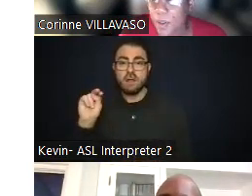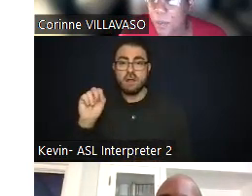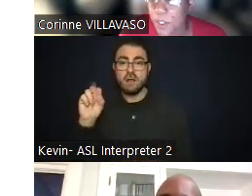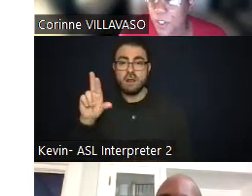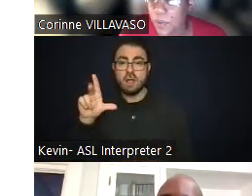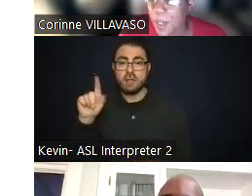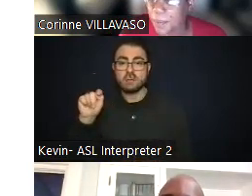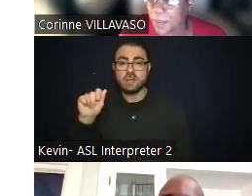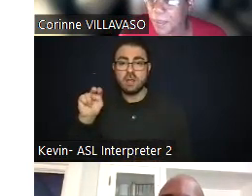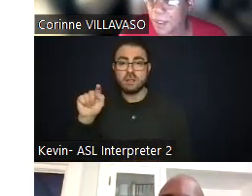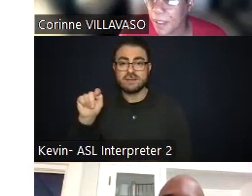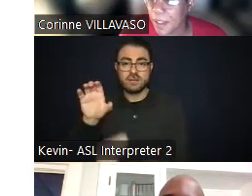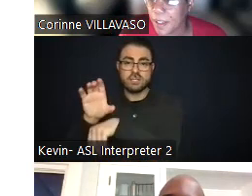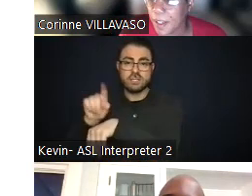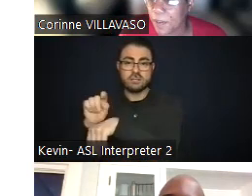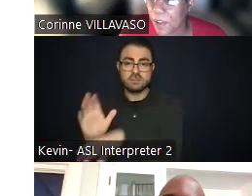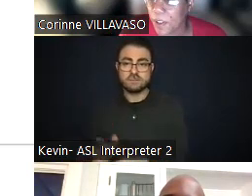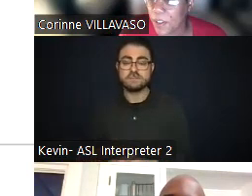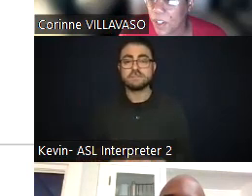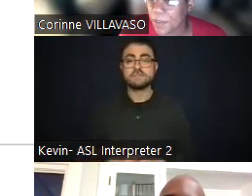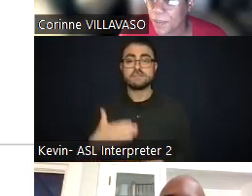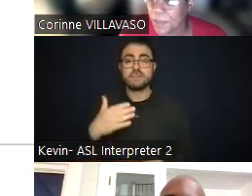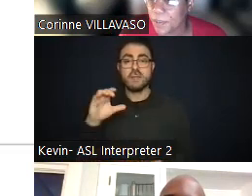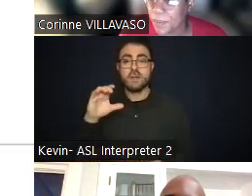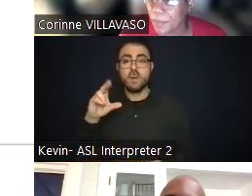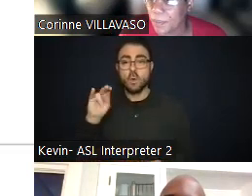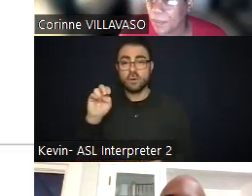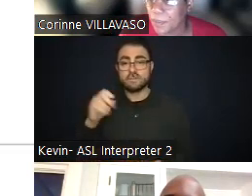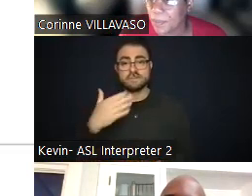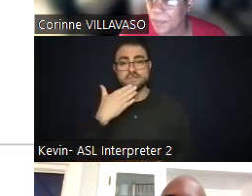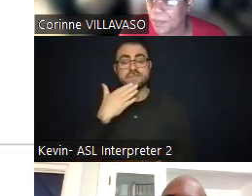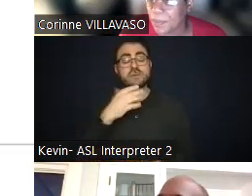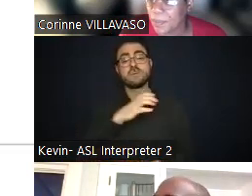Thank you, Commissioner Cherie. Any further discussion?